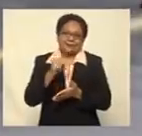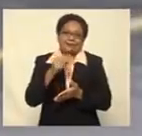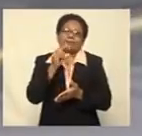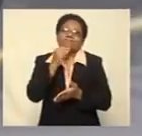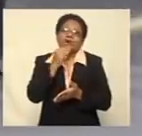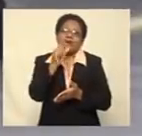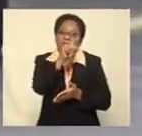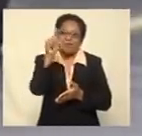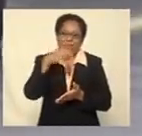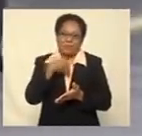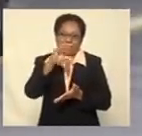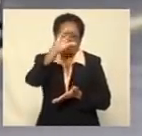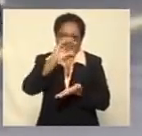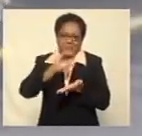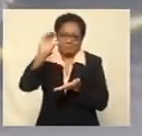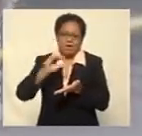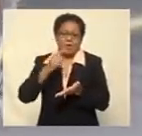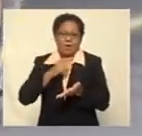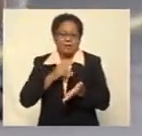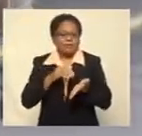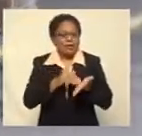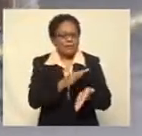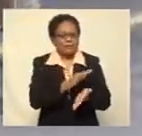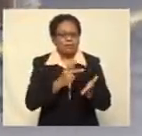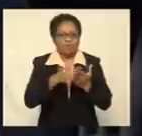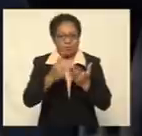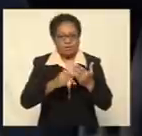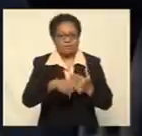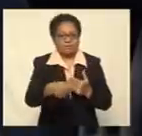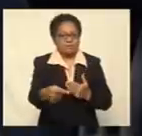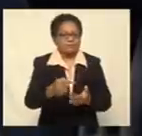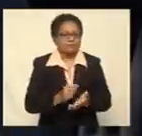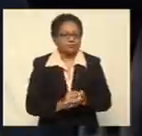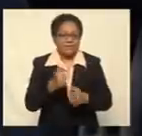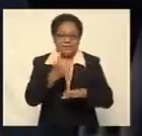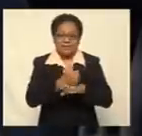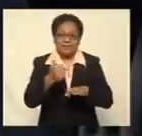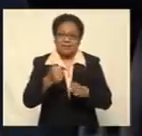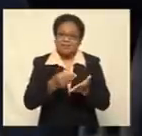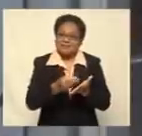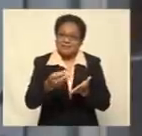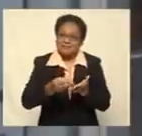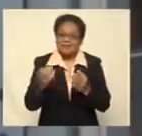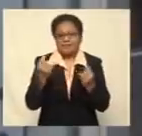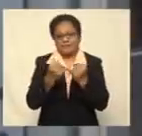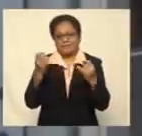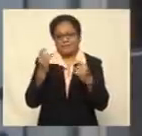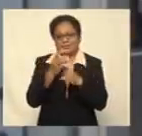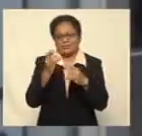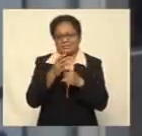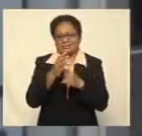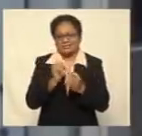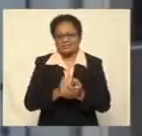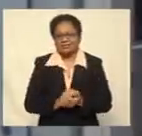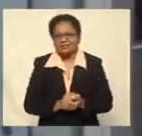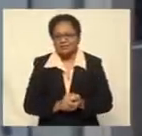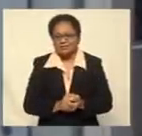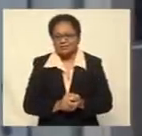ongoing programs and introduce new projects. Government spending is important during such crisis times.